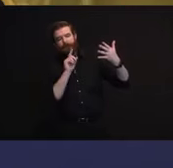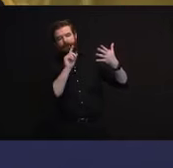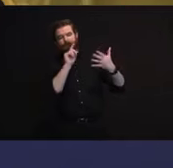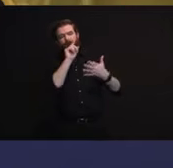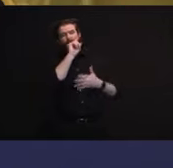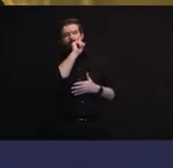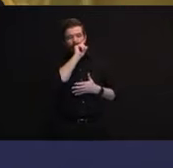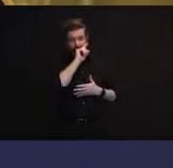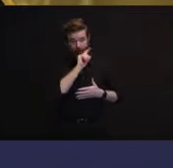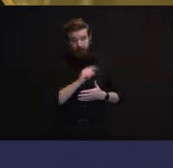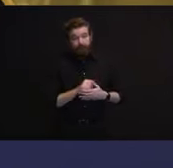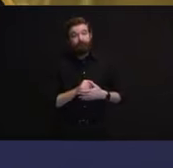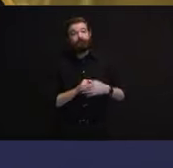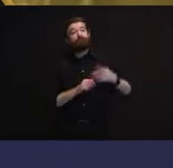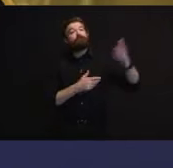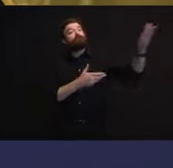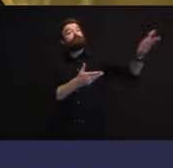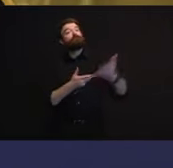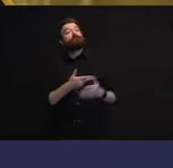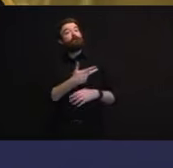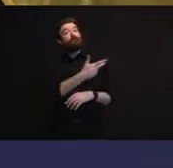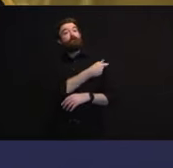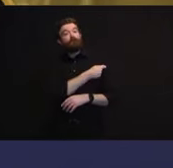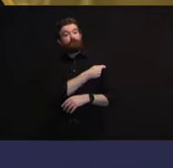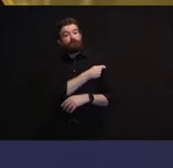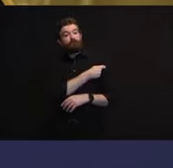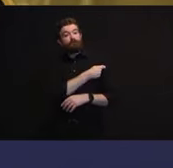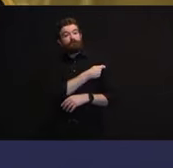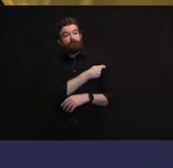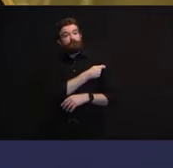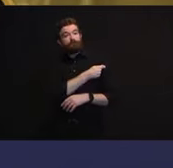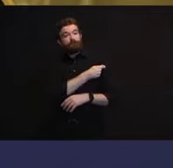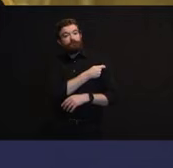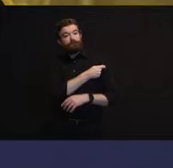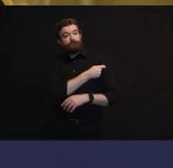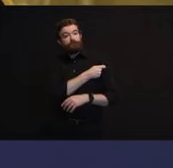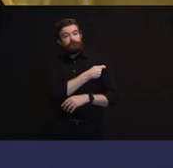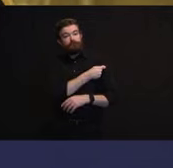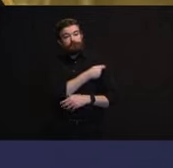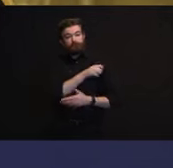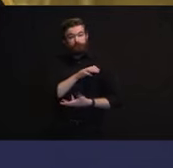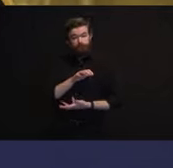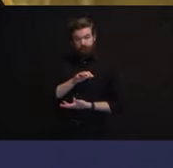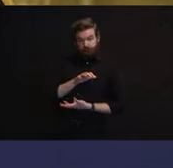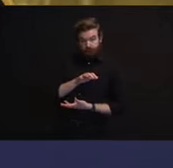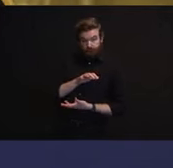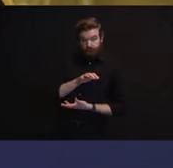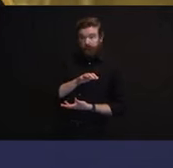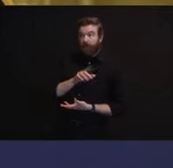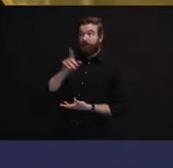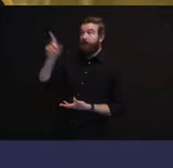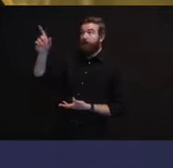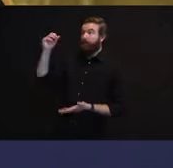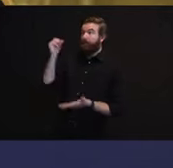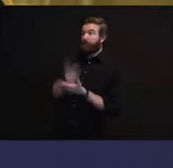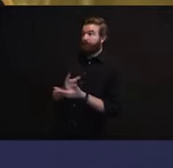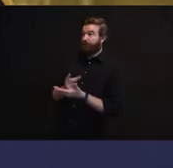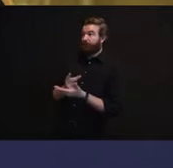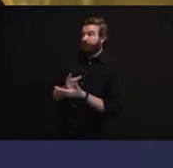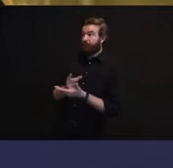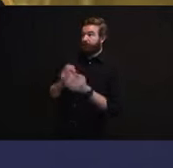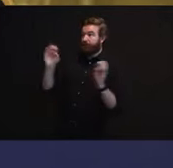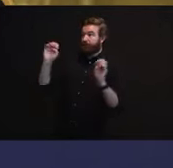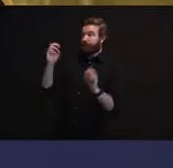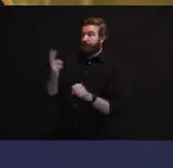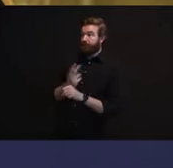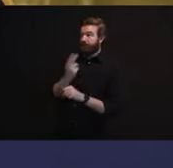hours after the emergency youth authorization is approved. Secondly, long-term care, healthcare workers and long-term care